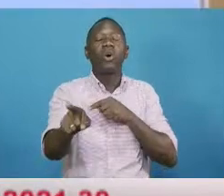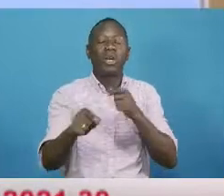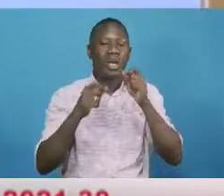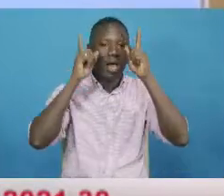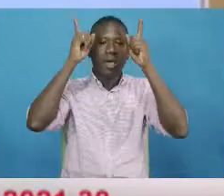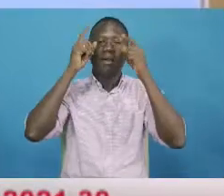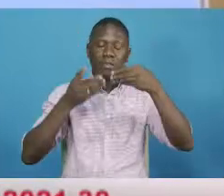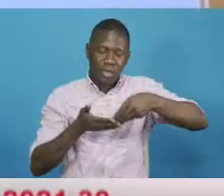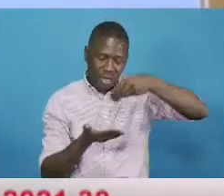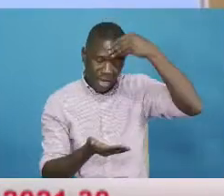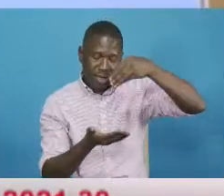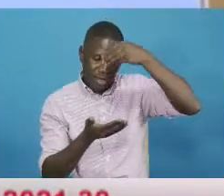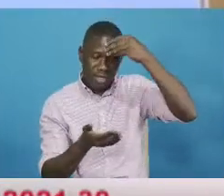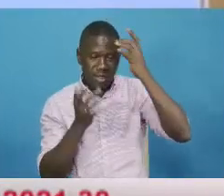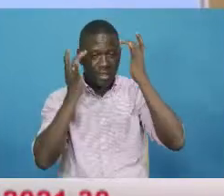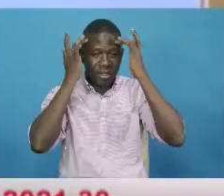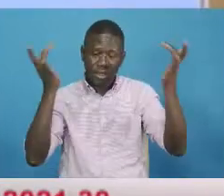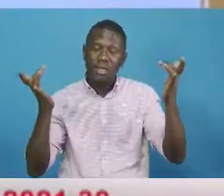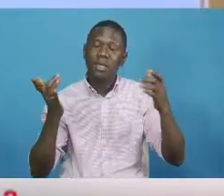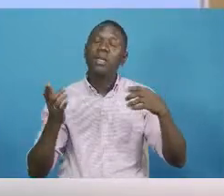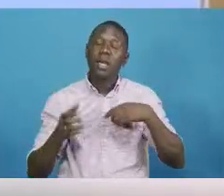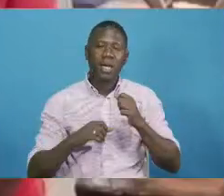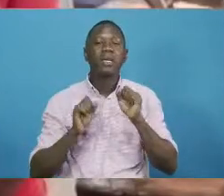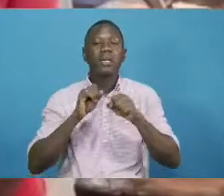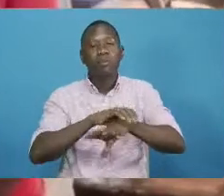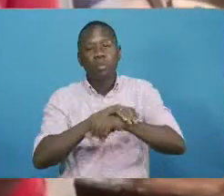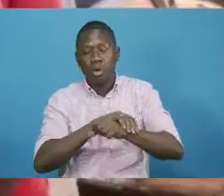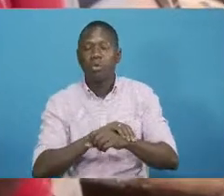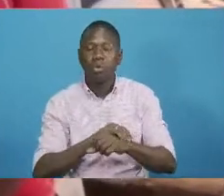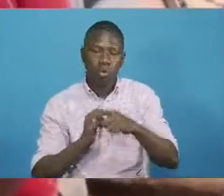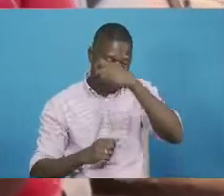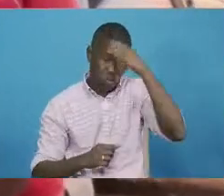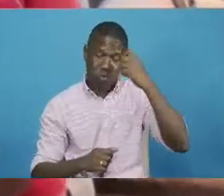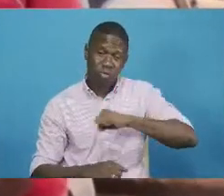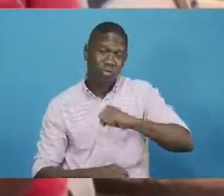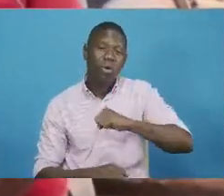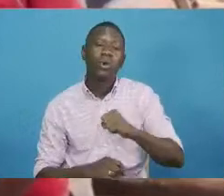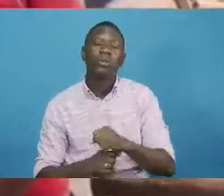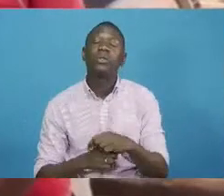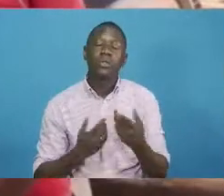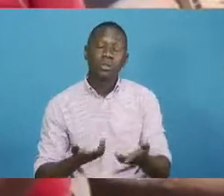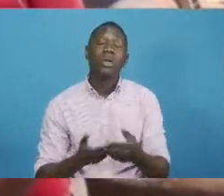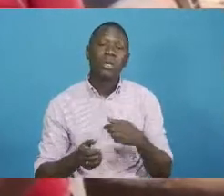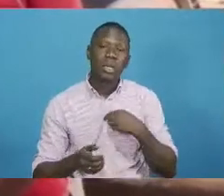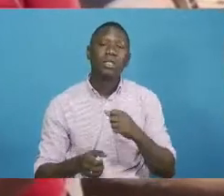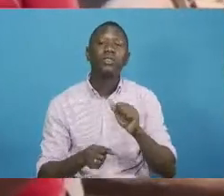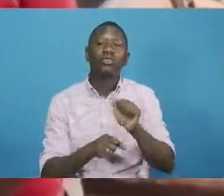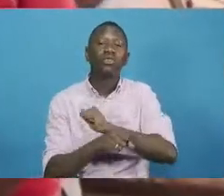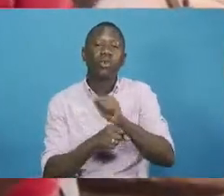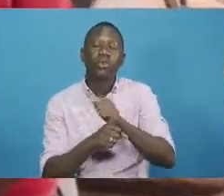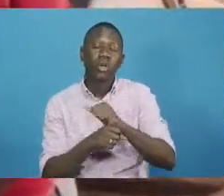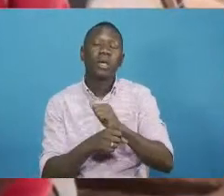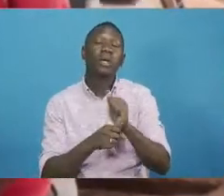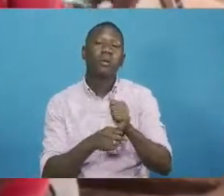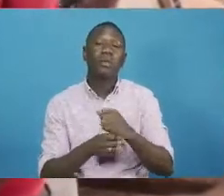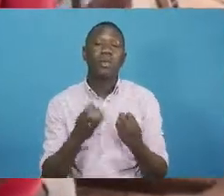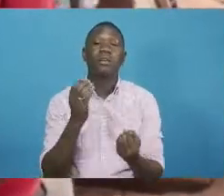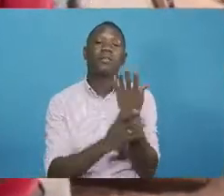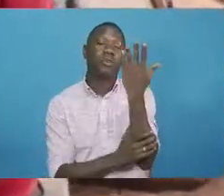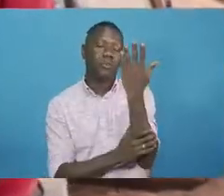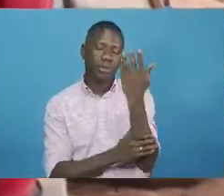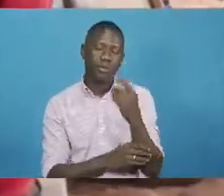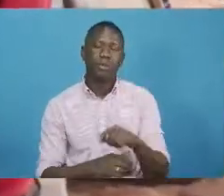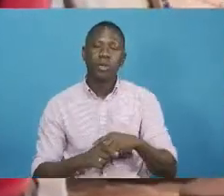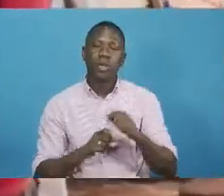skilled, competitive, and employable workforce for sustained socio-economic development. With the